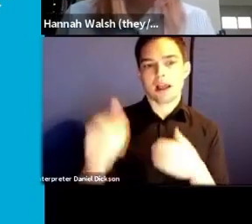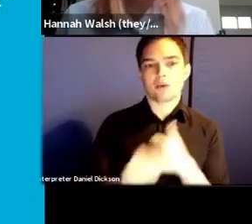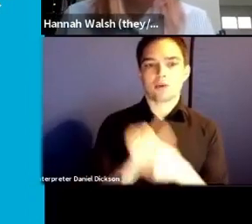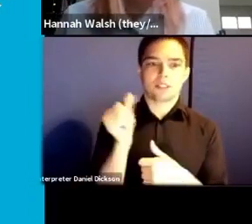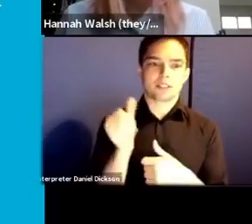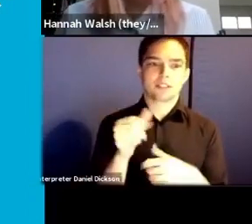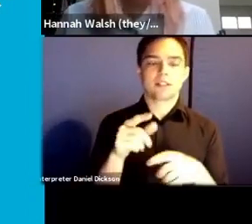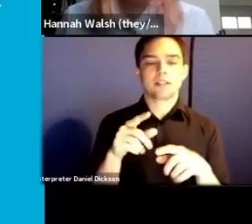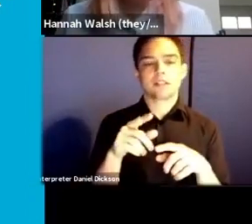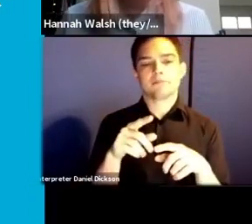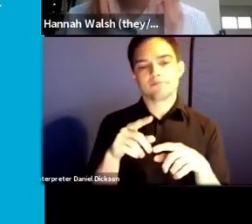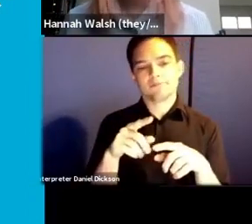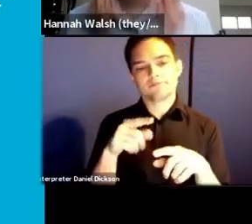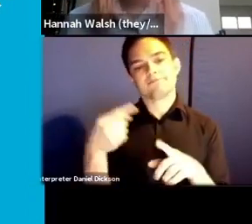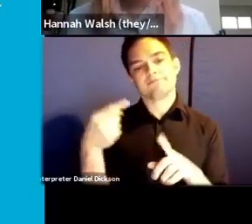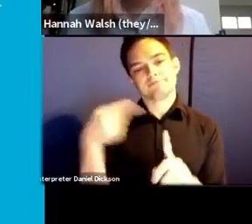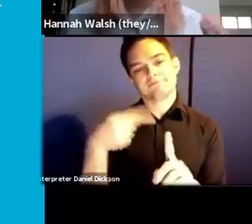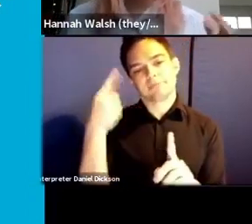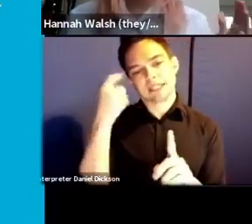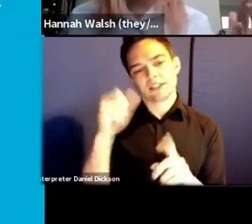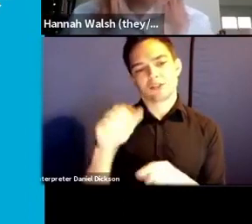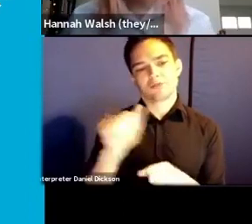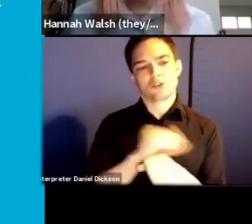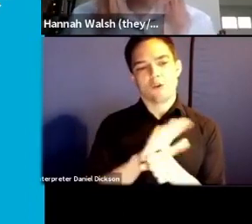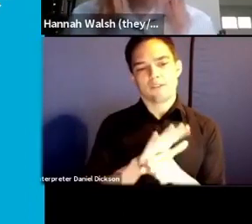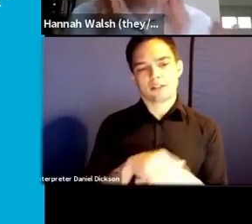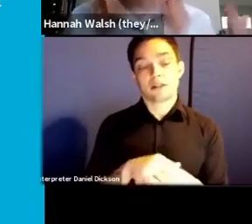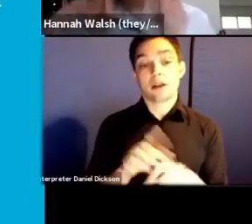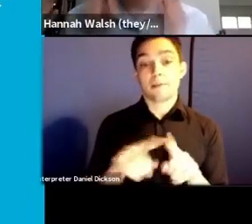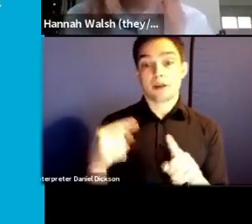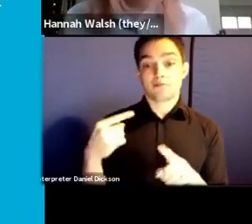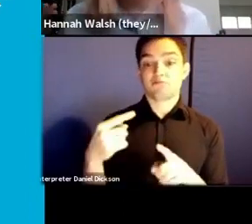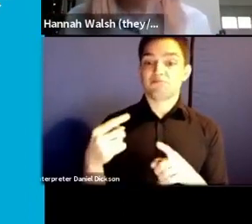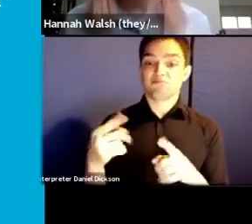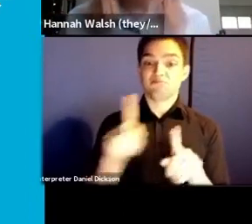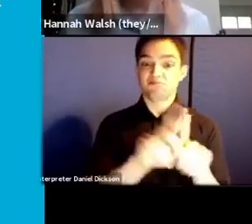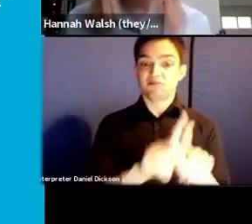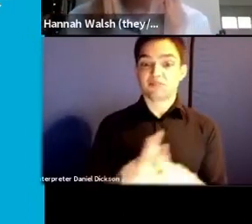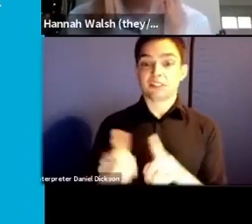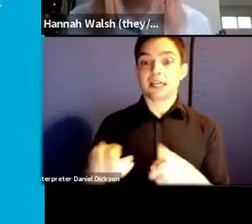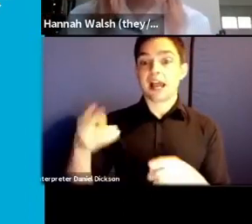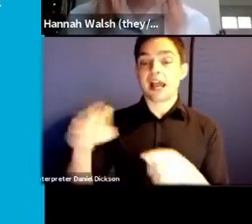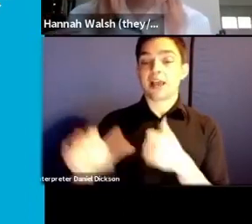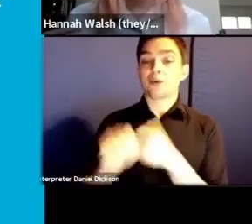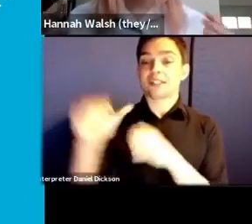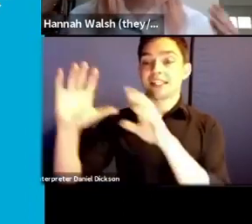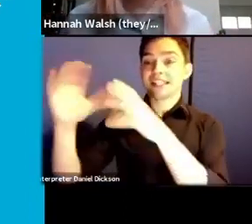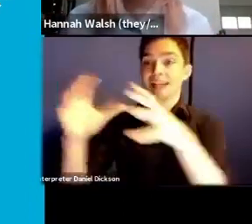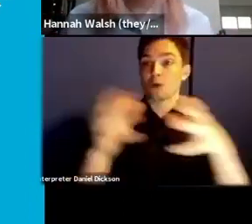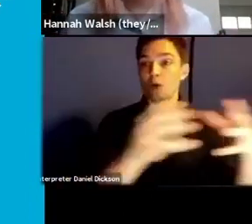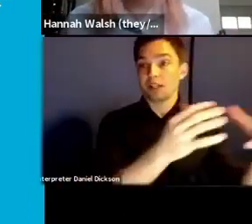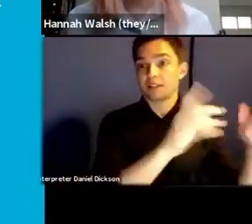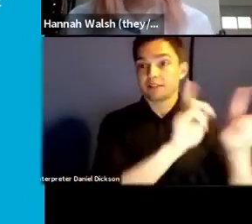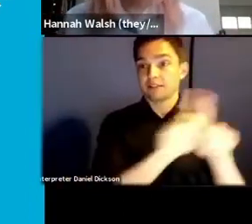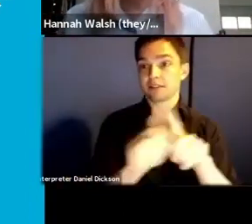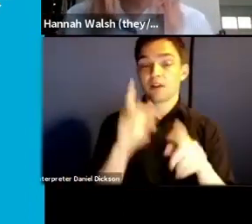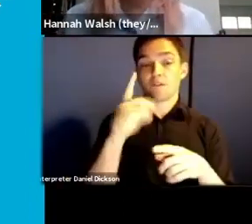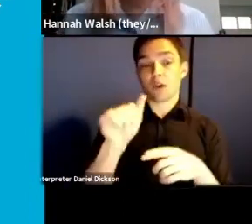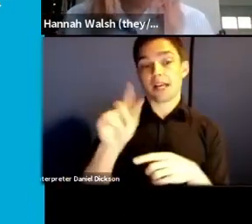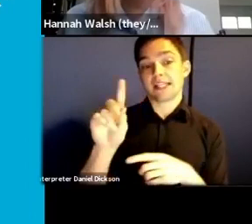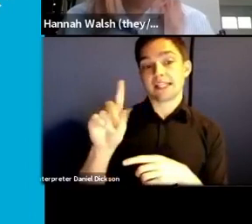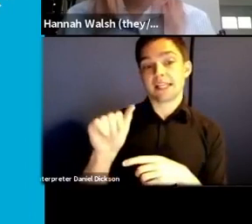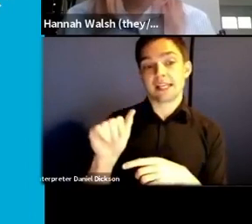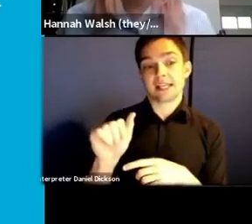due to COVID. However, as we know, there are different high risk categories, and for the ADA to